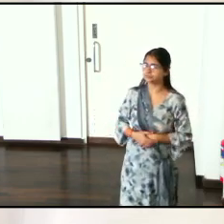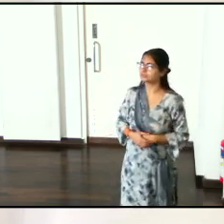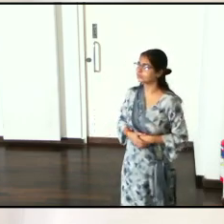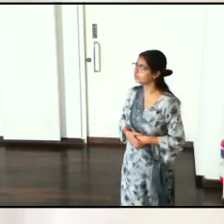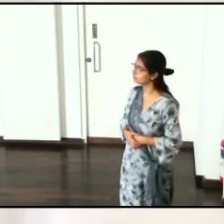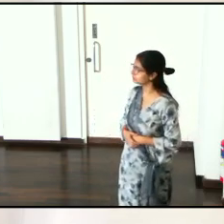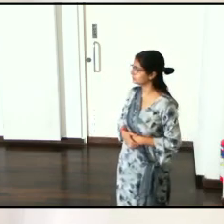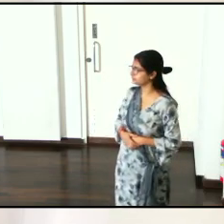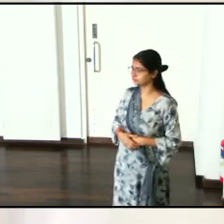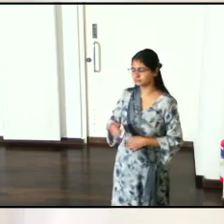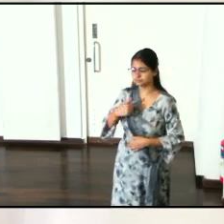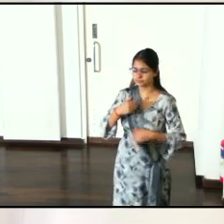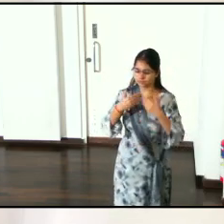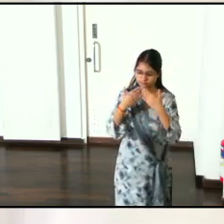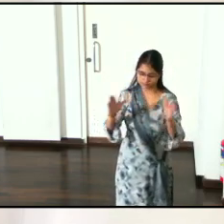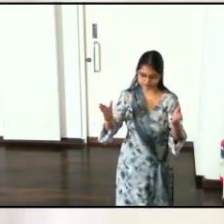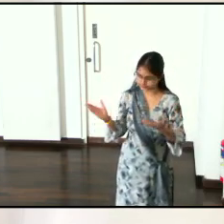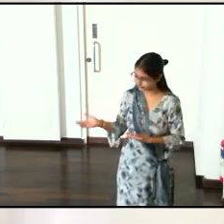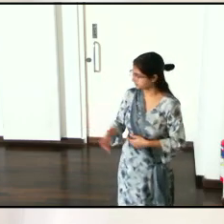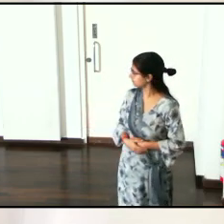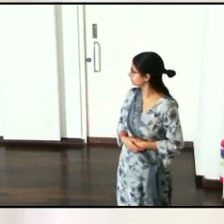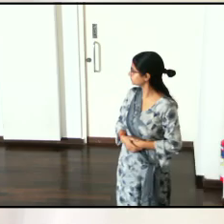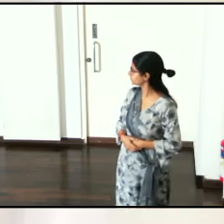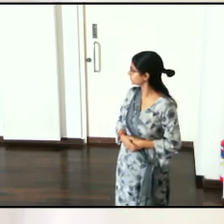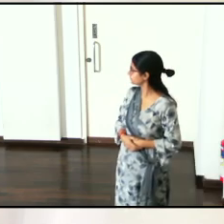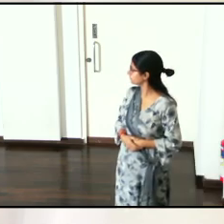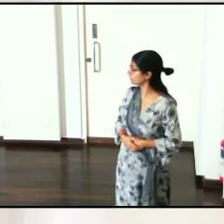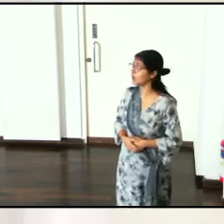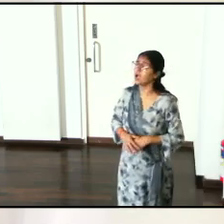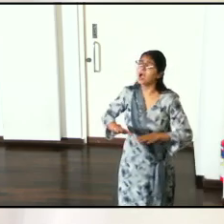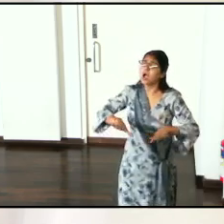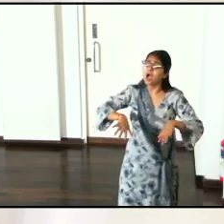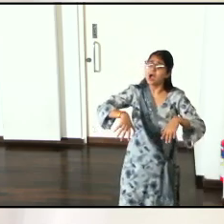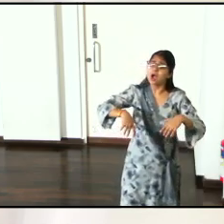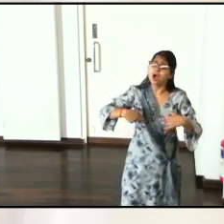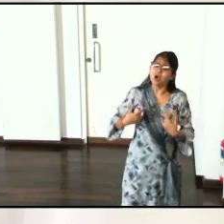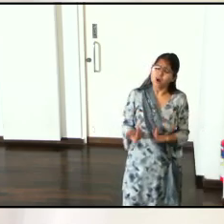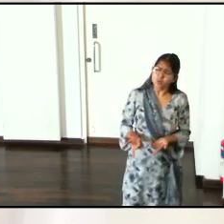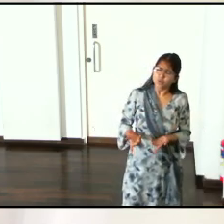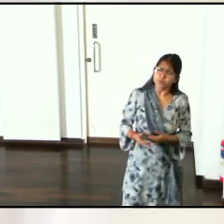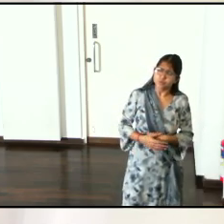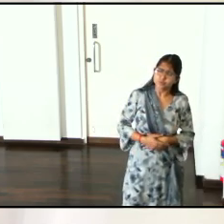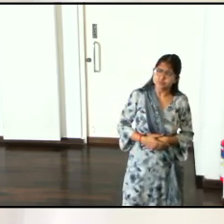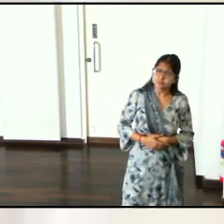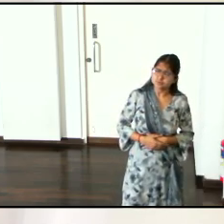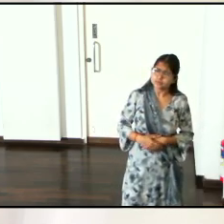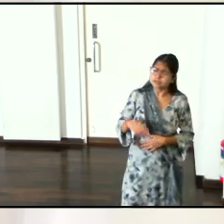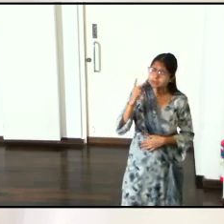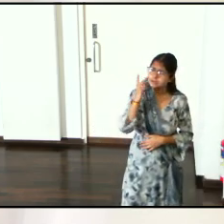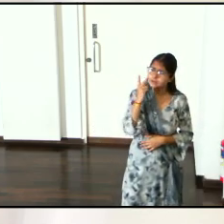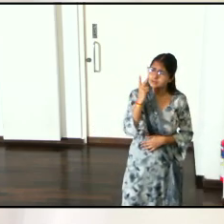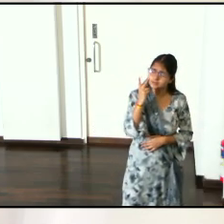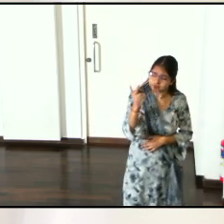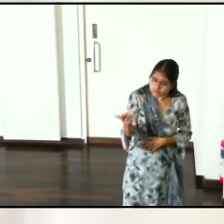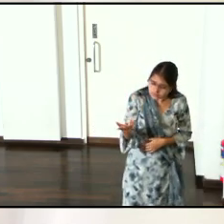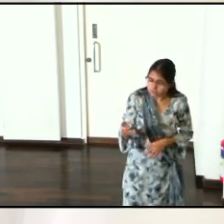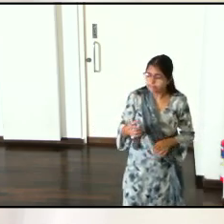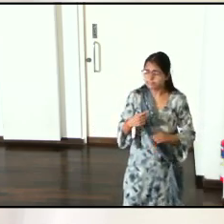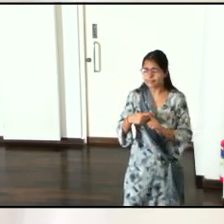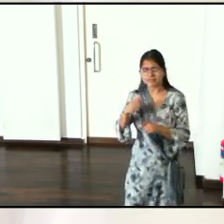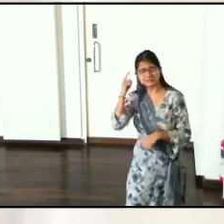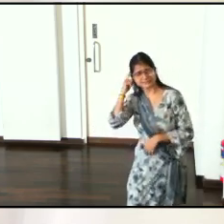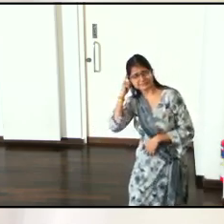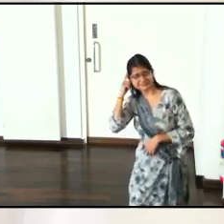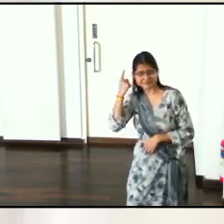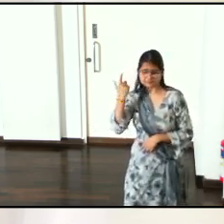will open up those. So how should we see or think, and I'm not going